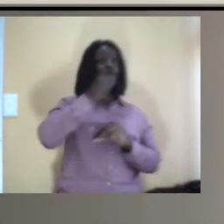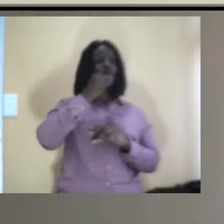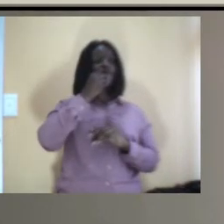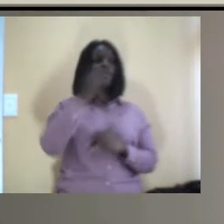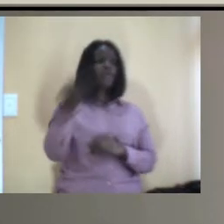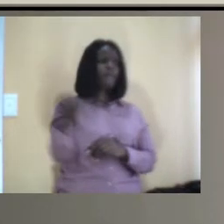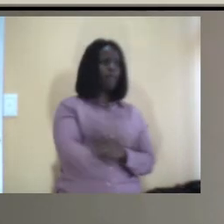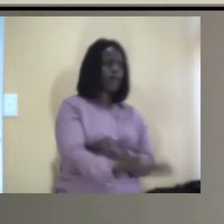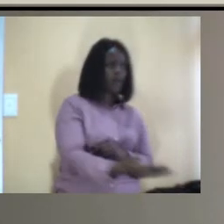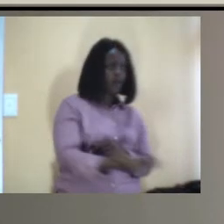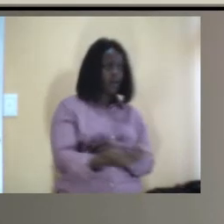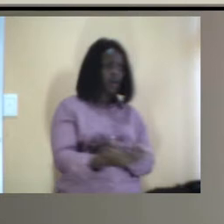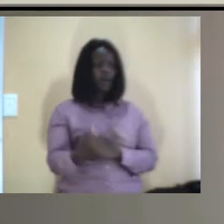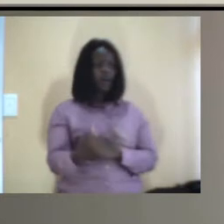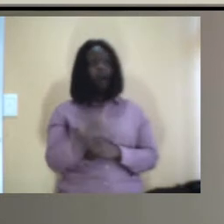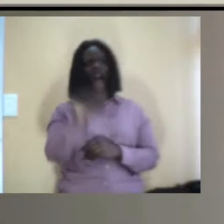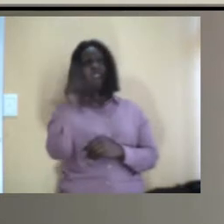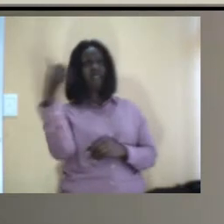in particular stock theft,